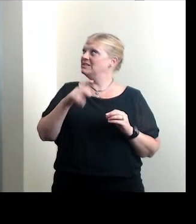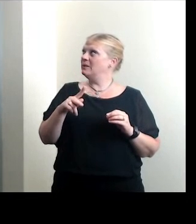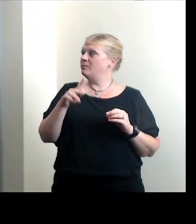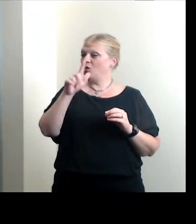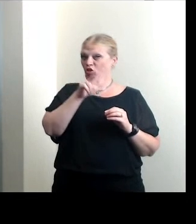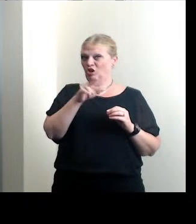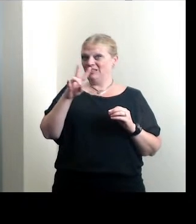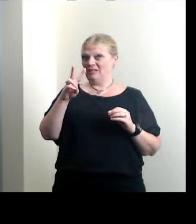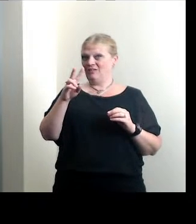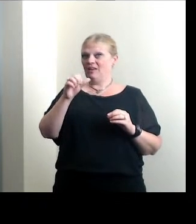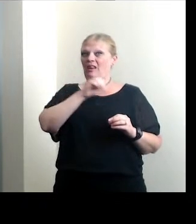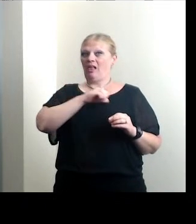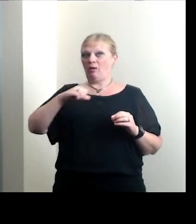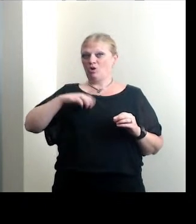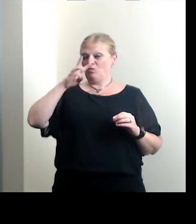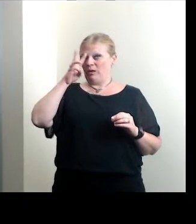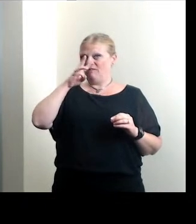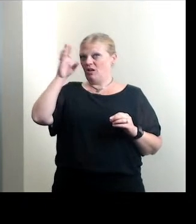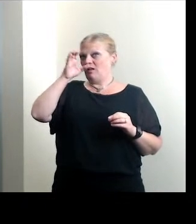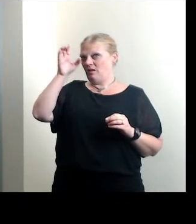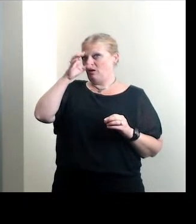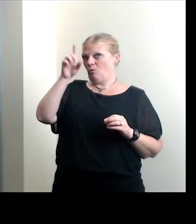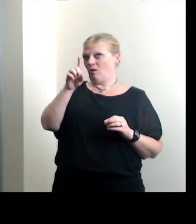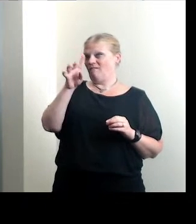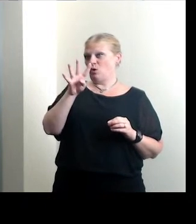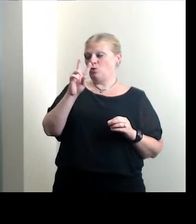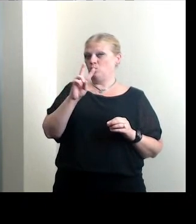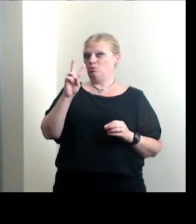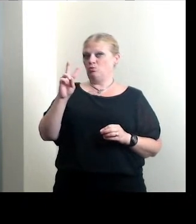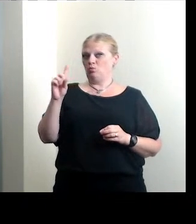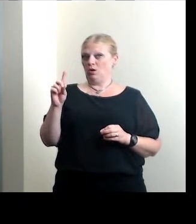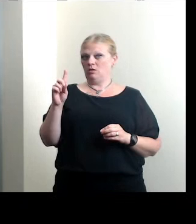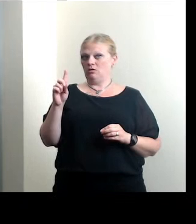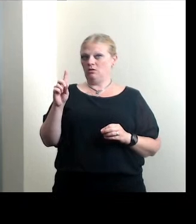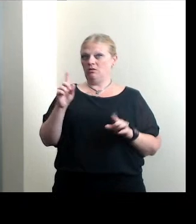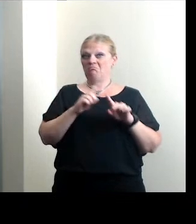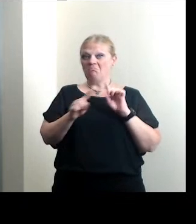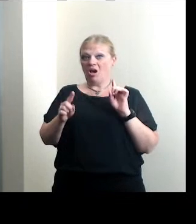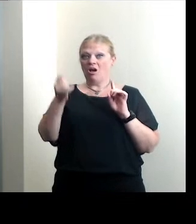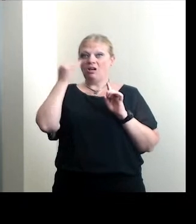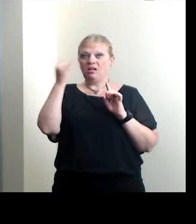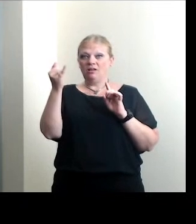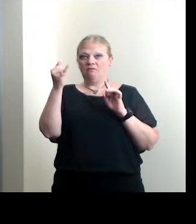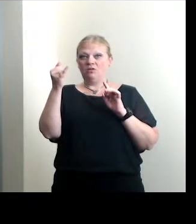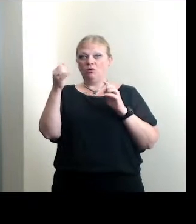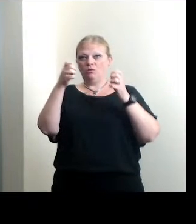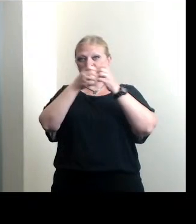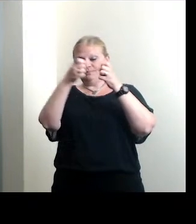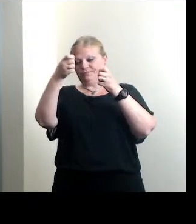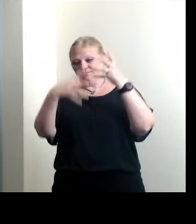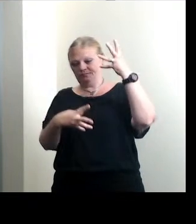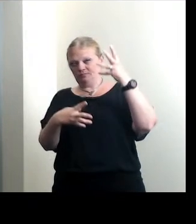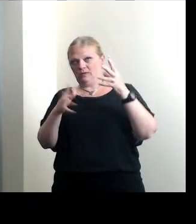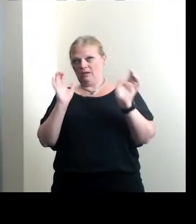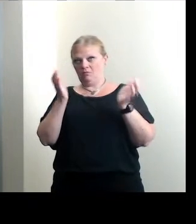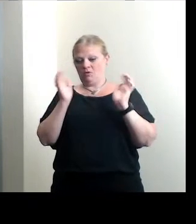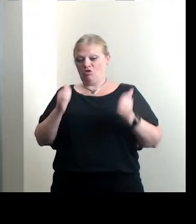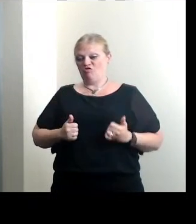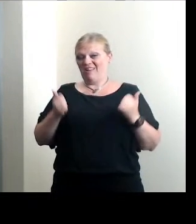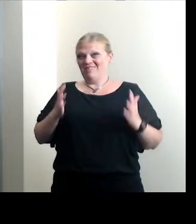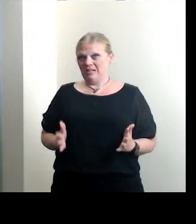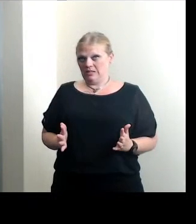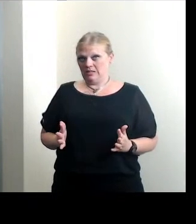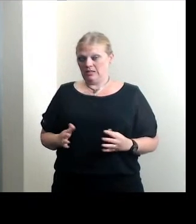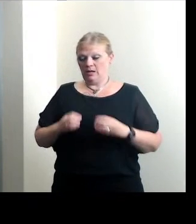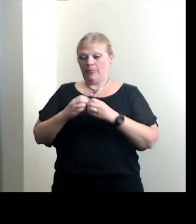37 in the Amherst-Williamsville Clarence 14221. But if you broke it down based on the residents, the